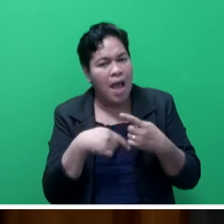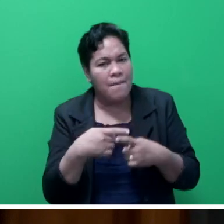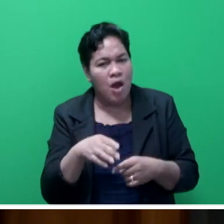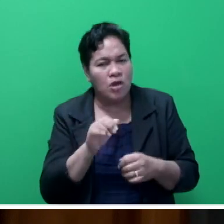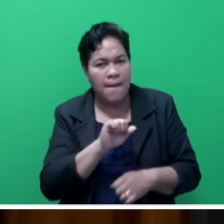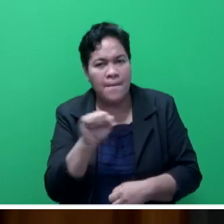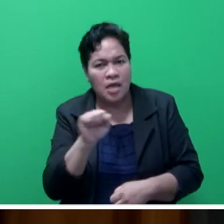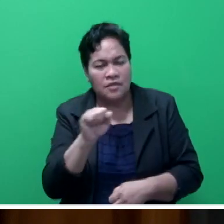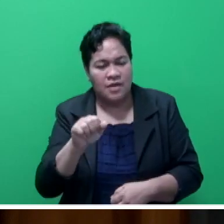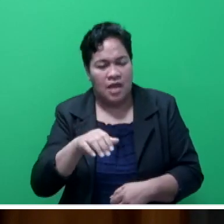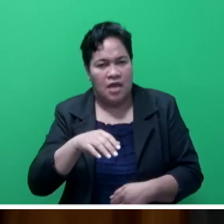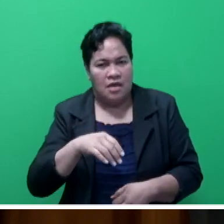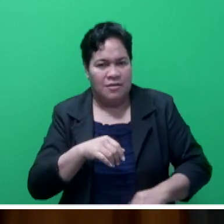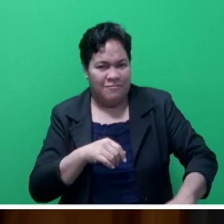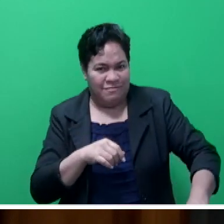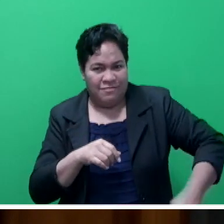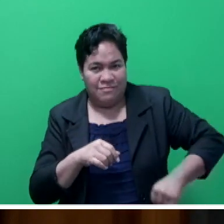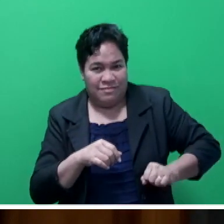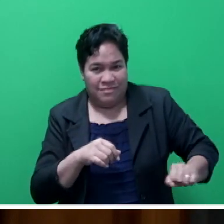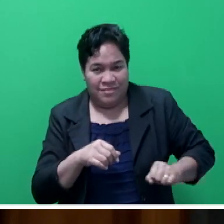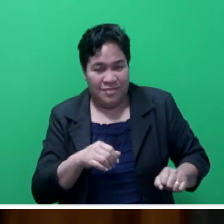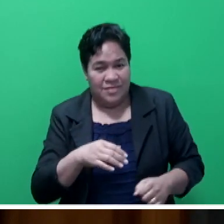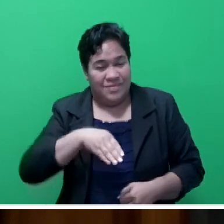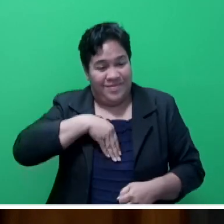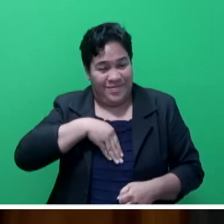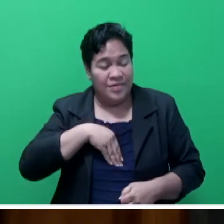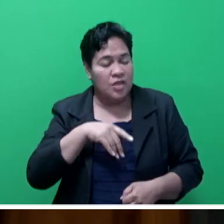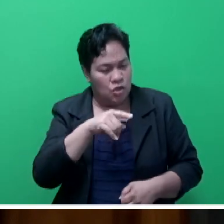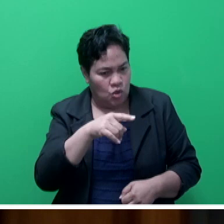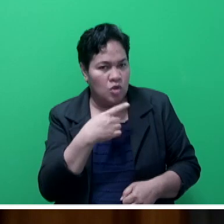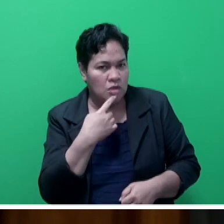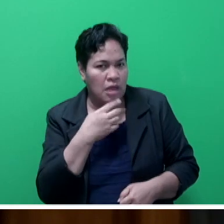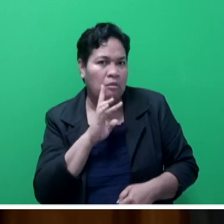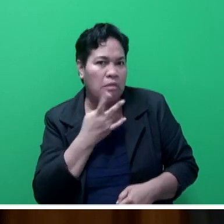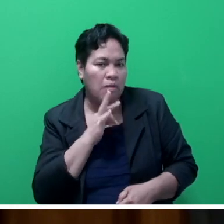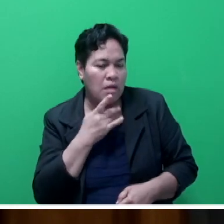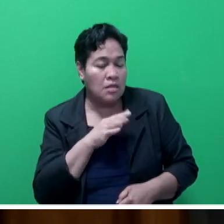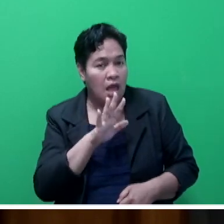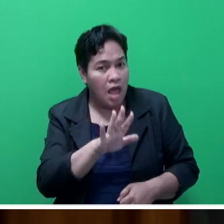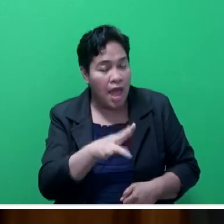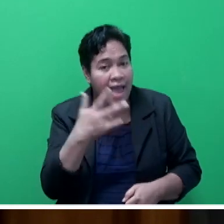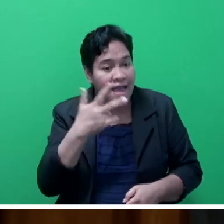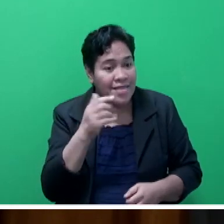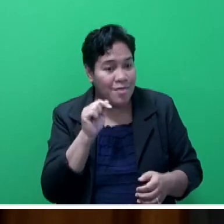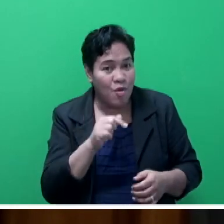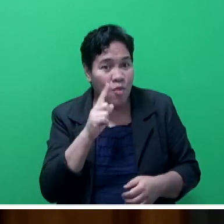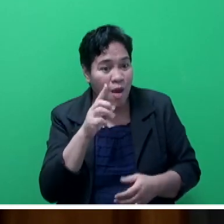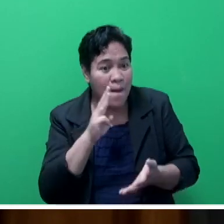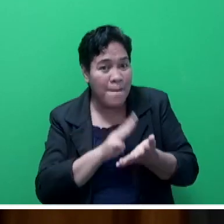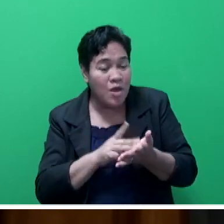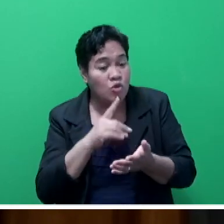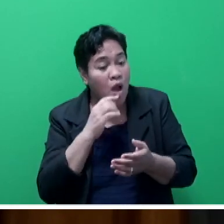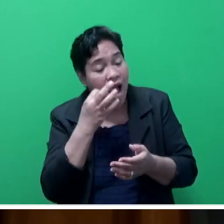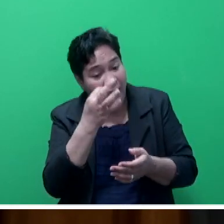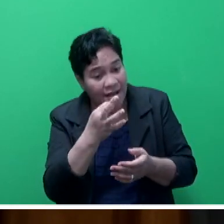scheme. You called it a scam. Let me correct you. The 18.1 million that you asked me to return to you